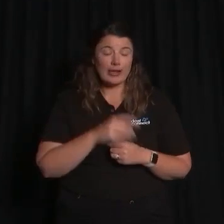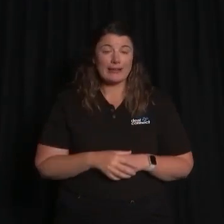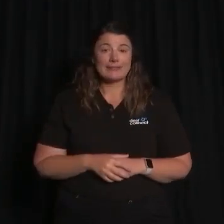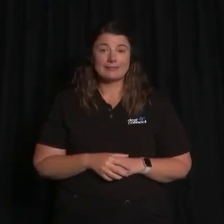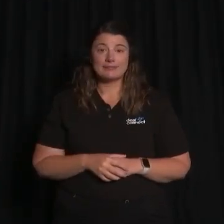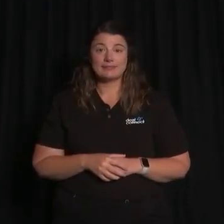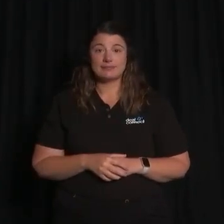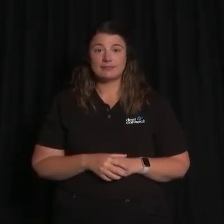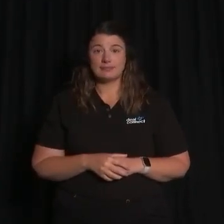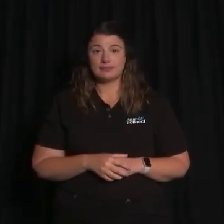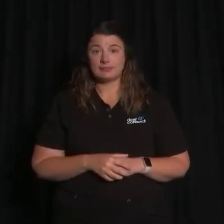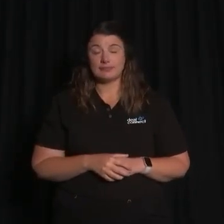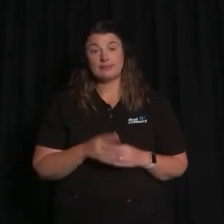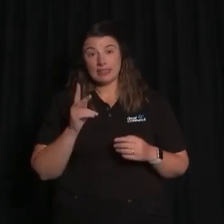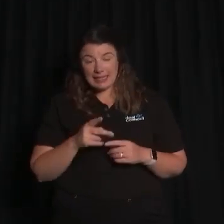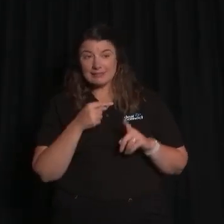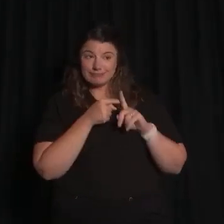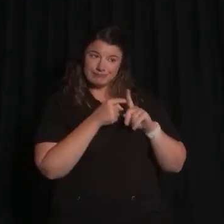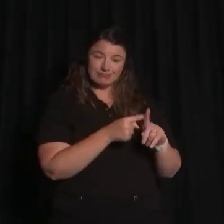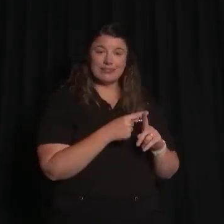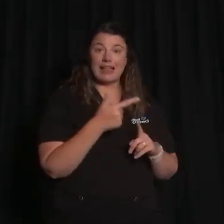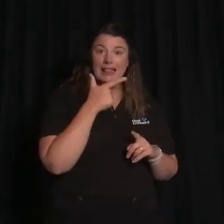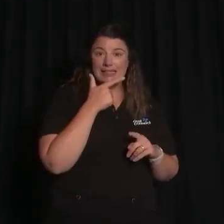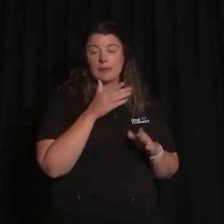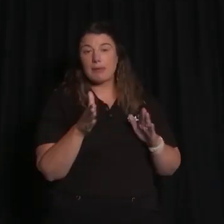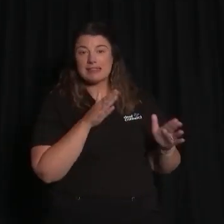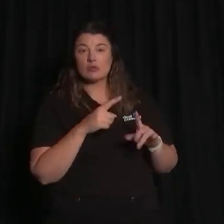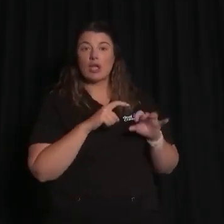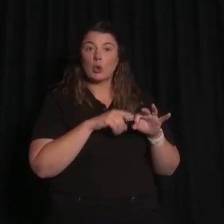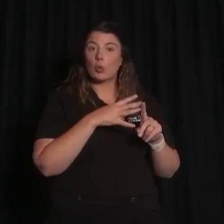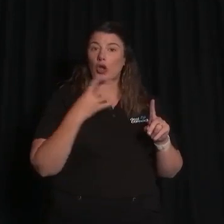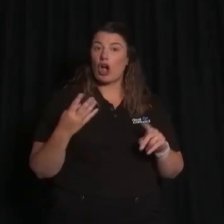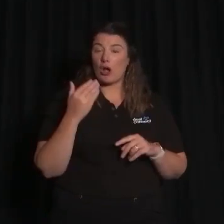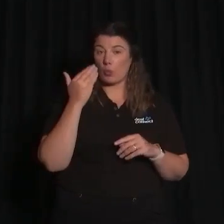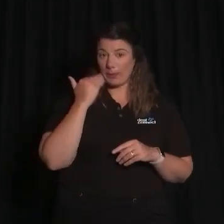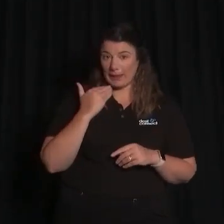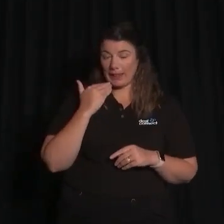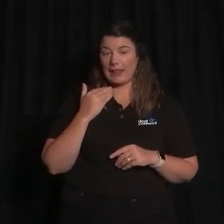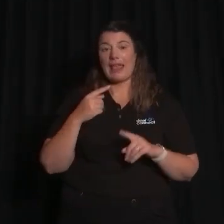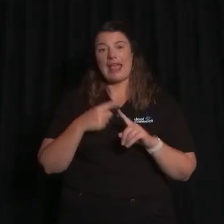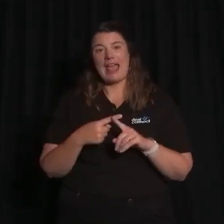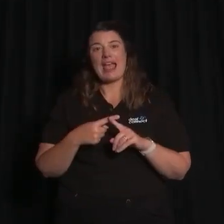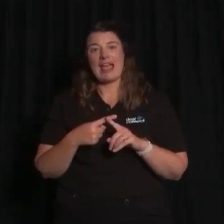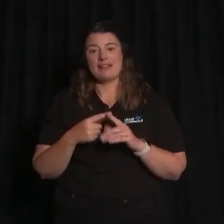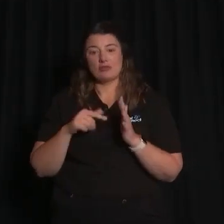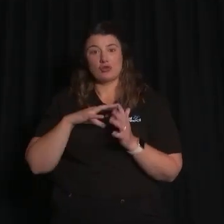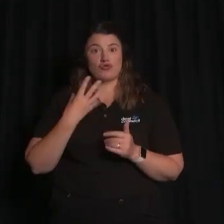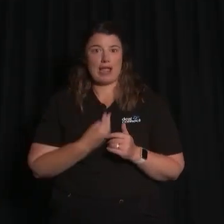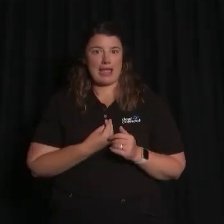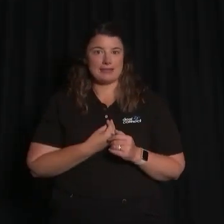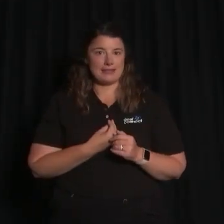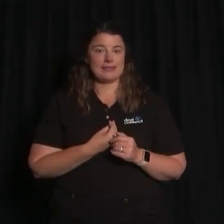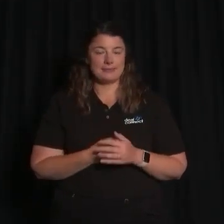among members of our community, again, particularly lesbian, bisexual and queer identifying women, and also trans people of all